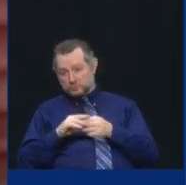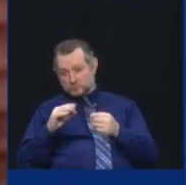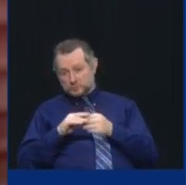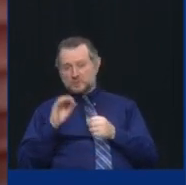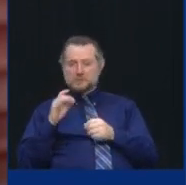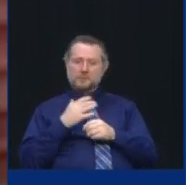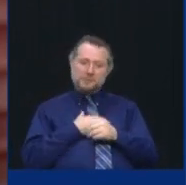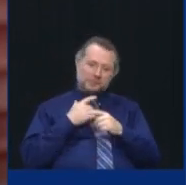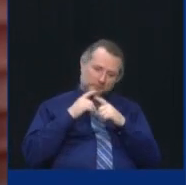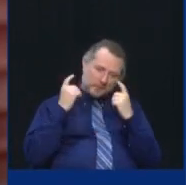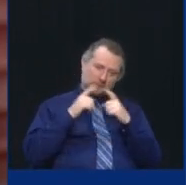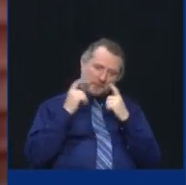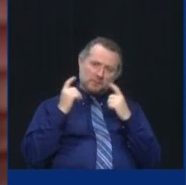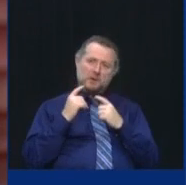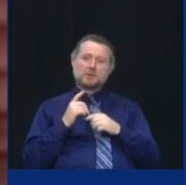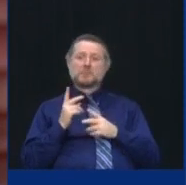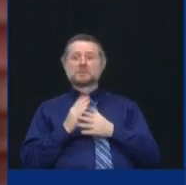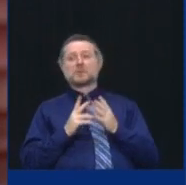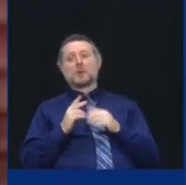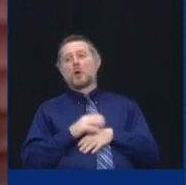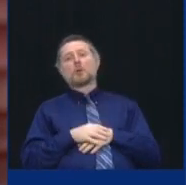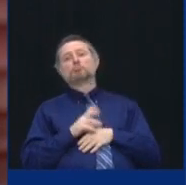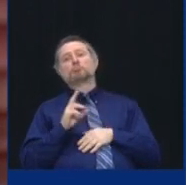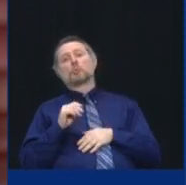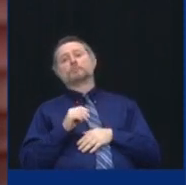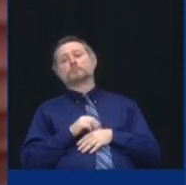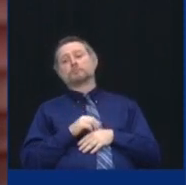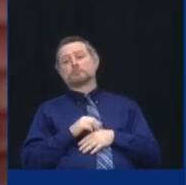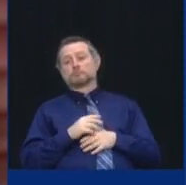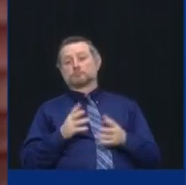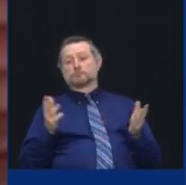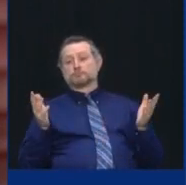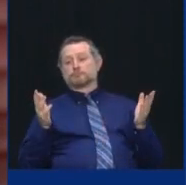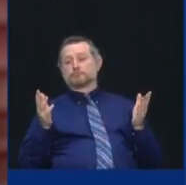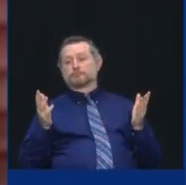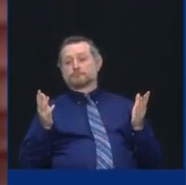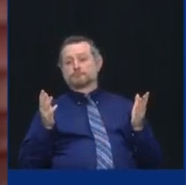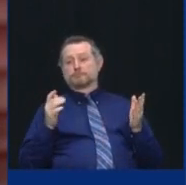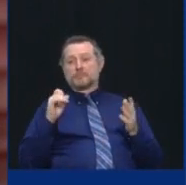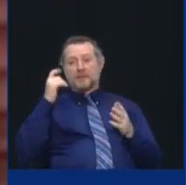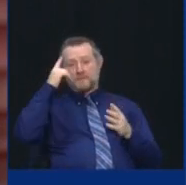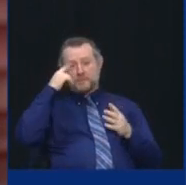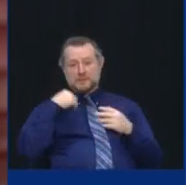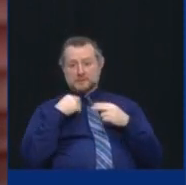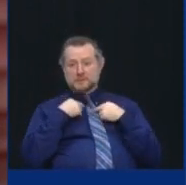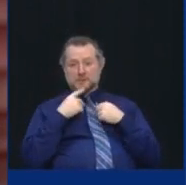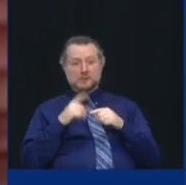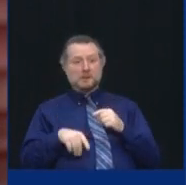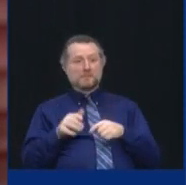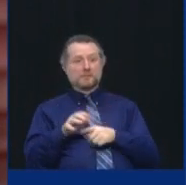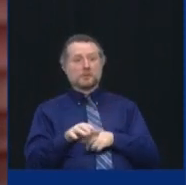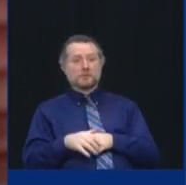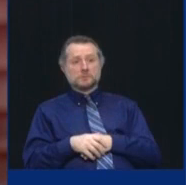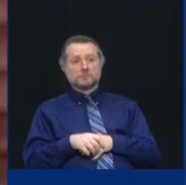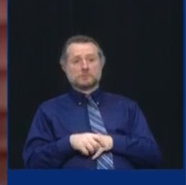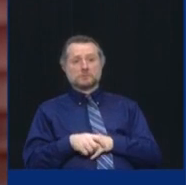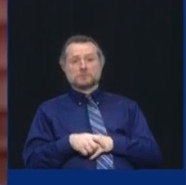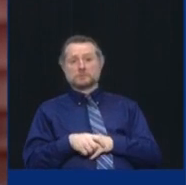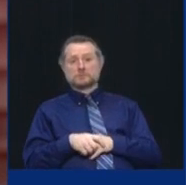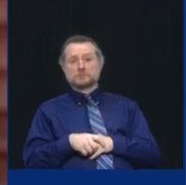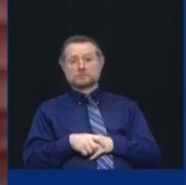mask. You say no. And then what is government going to do? It's not that